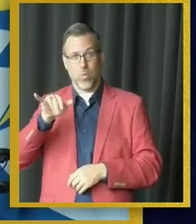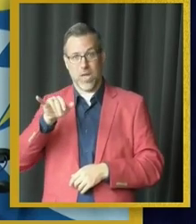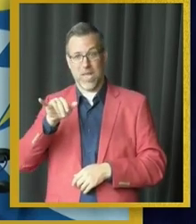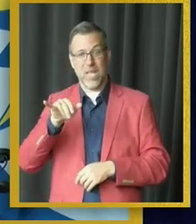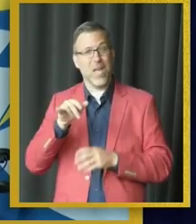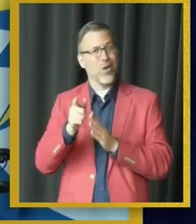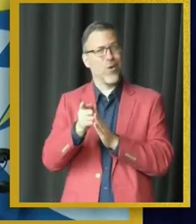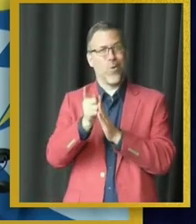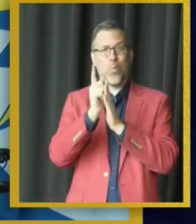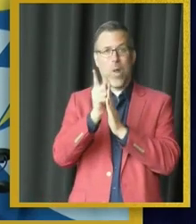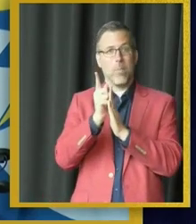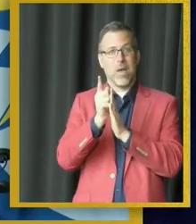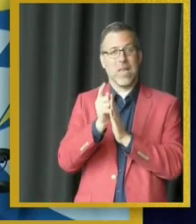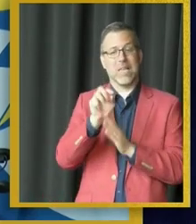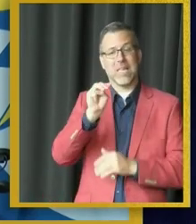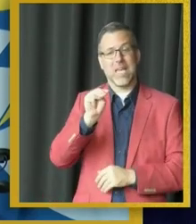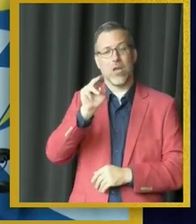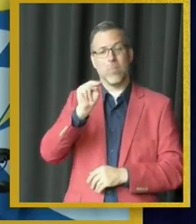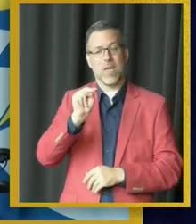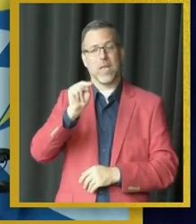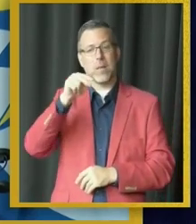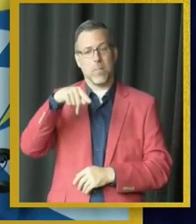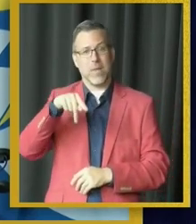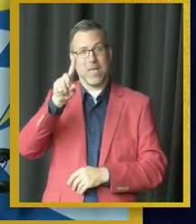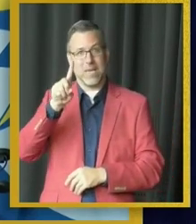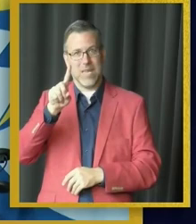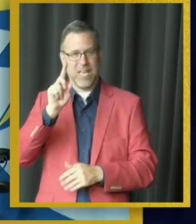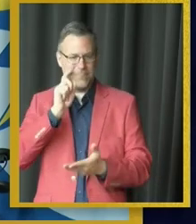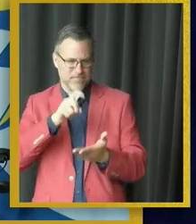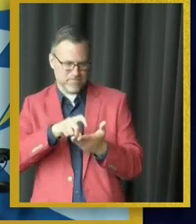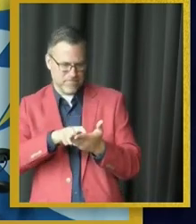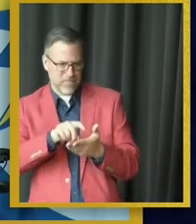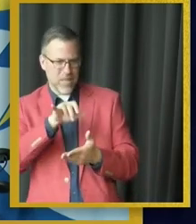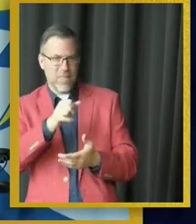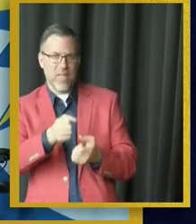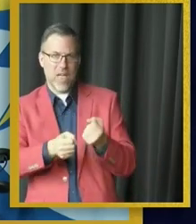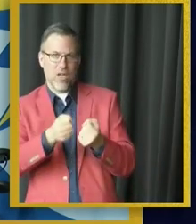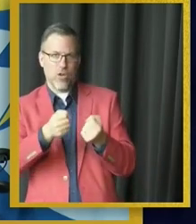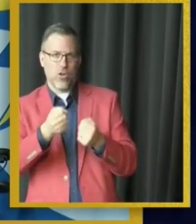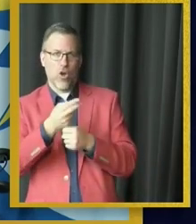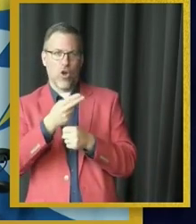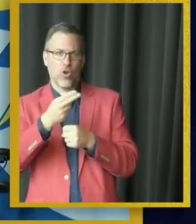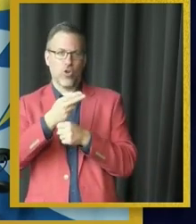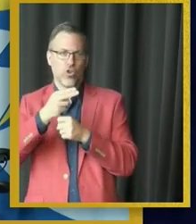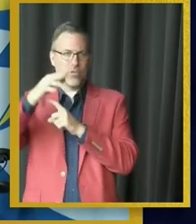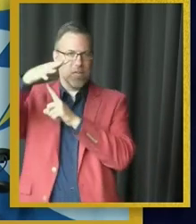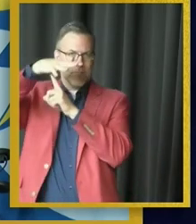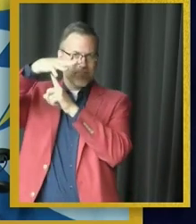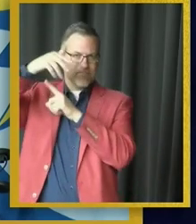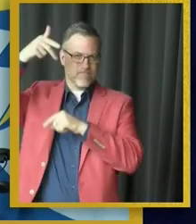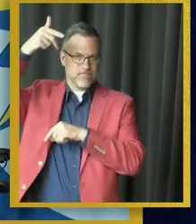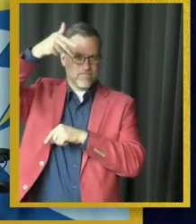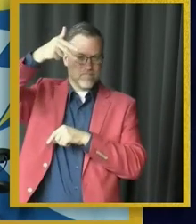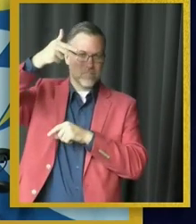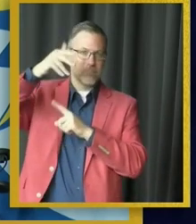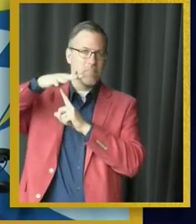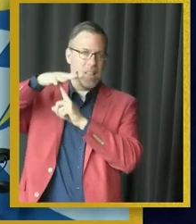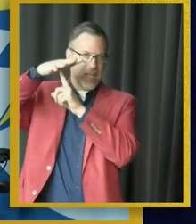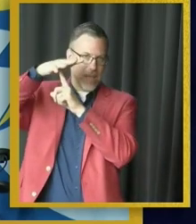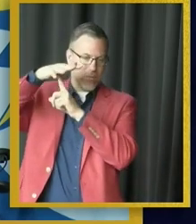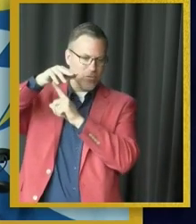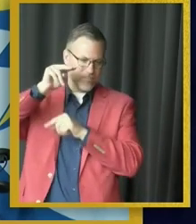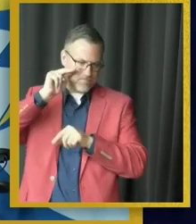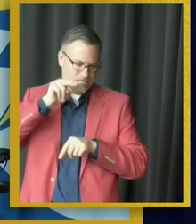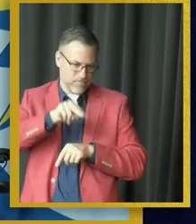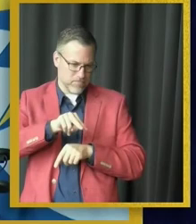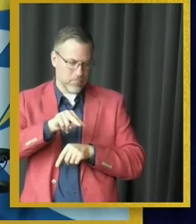1 minute, MNPD monitored the vehicle safely using Air One, one of the two new helicopters that have been